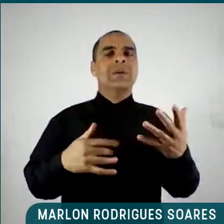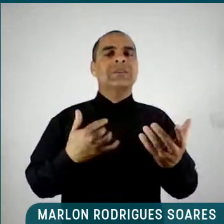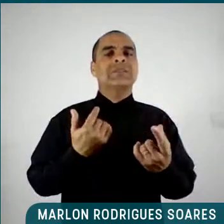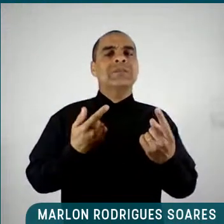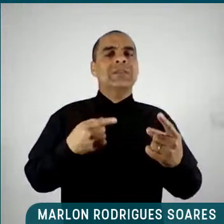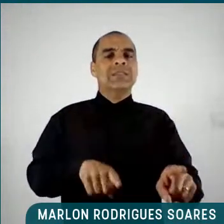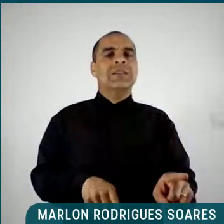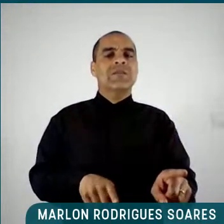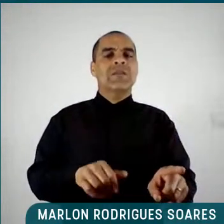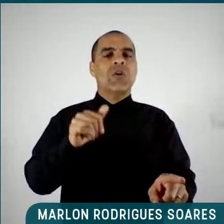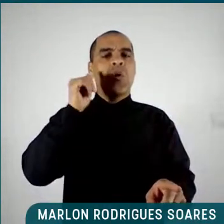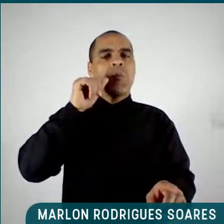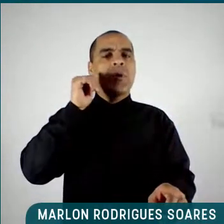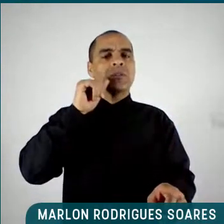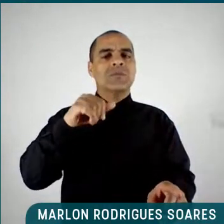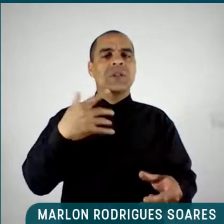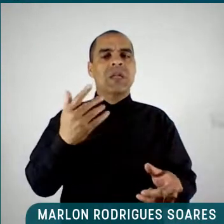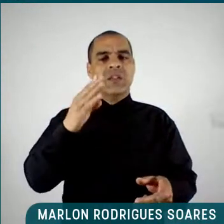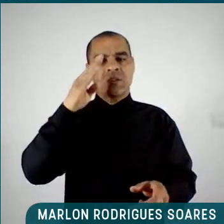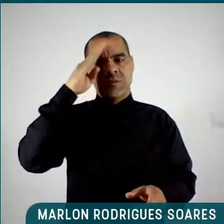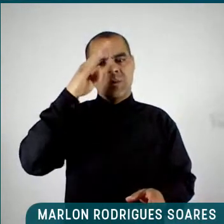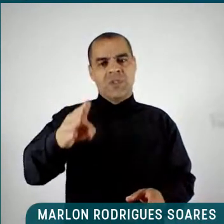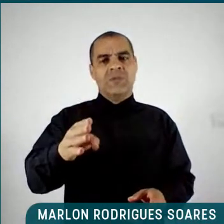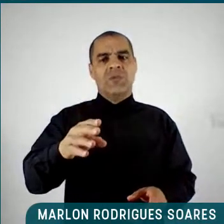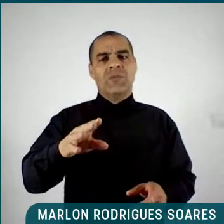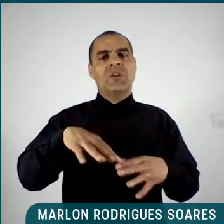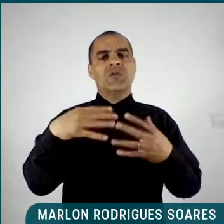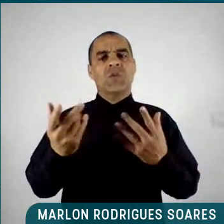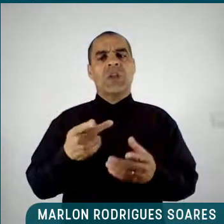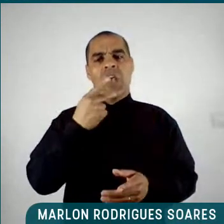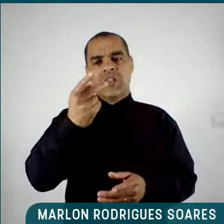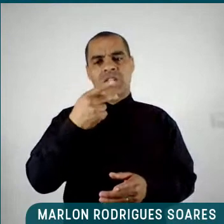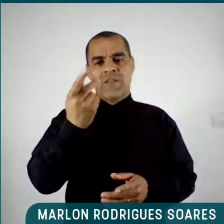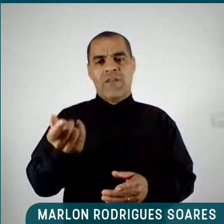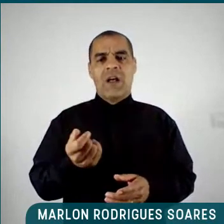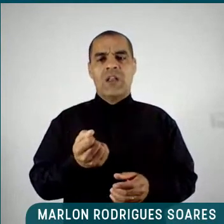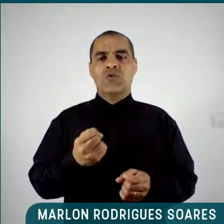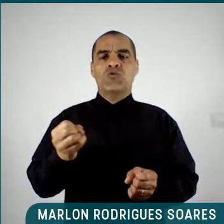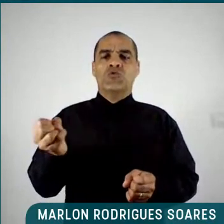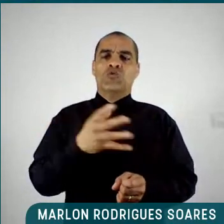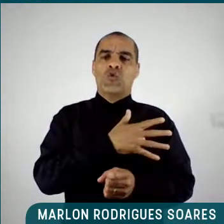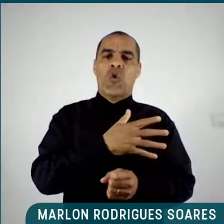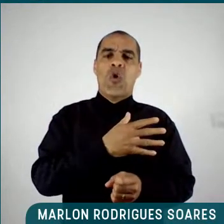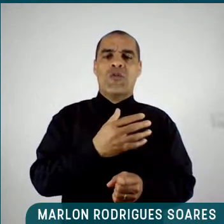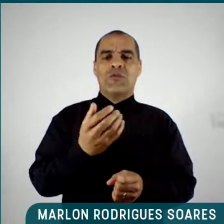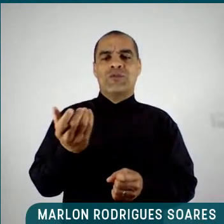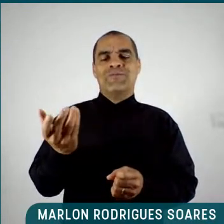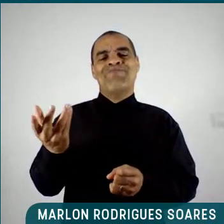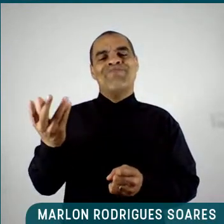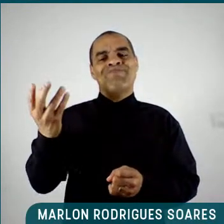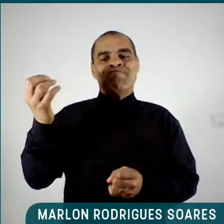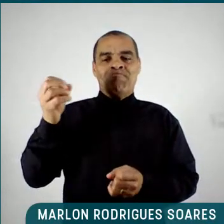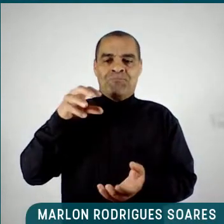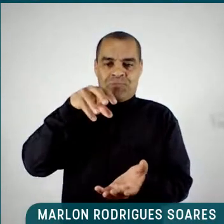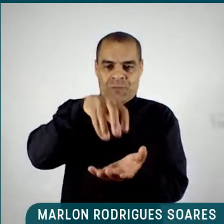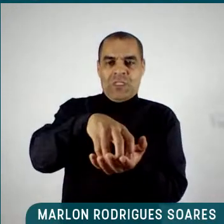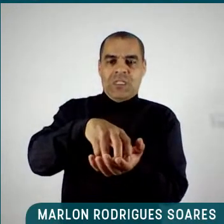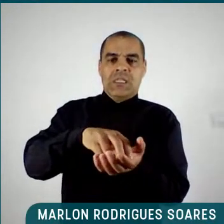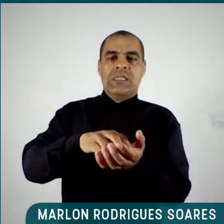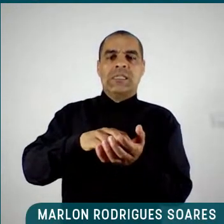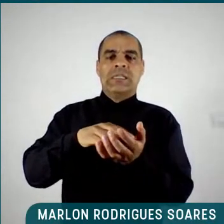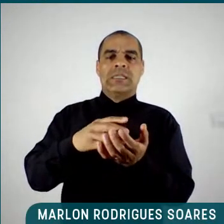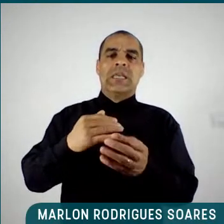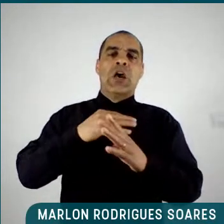mulheres, So, Monique, tell us principalmente what are quando the a gente challenges coloca that the uma women mulher, uma face mulher que when we talk about às vezes entrepreneurship in the